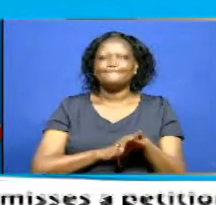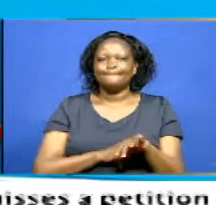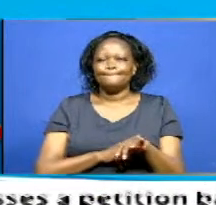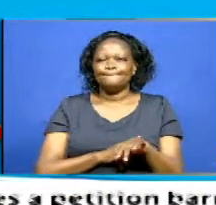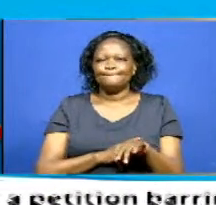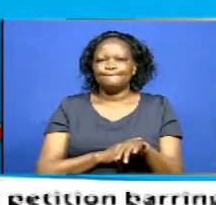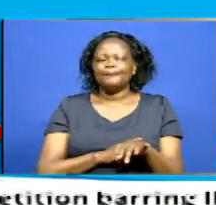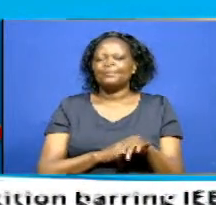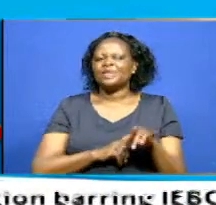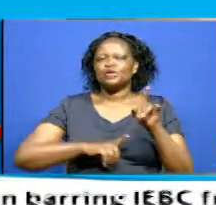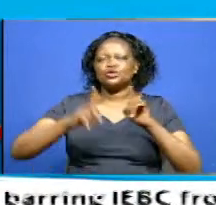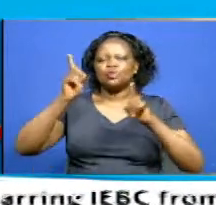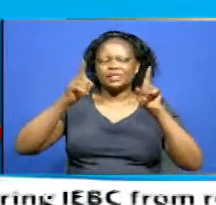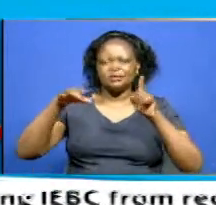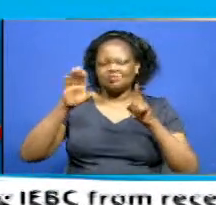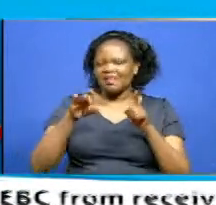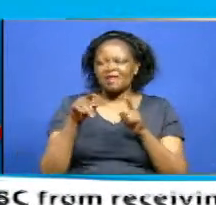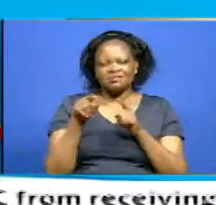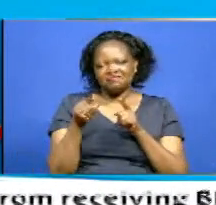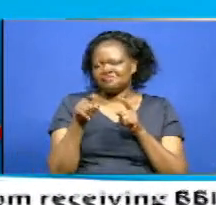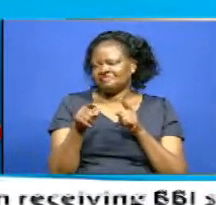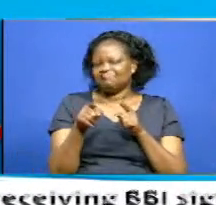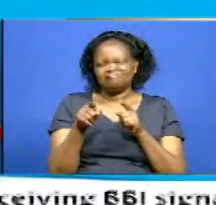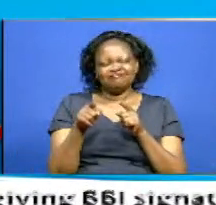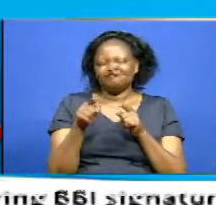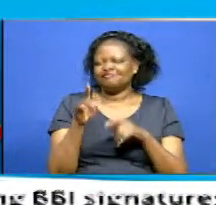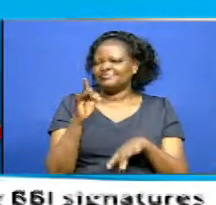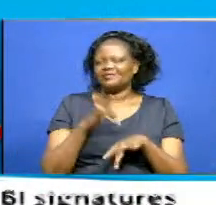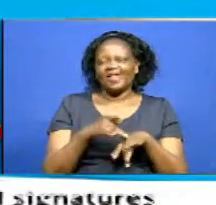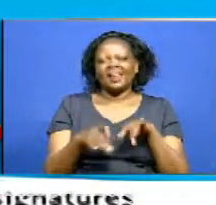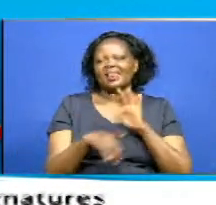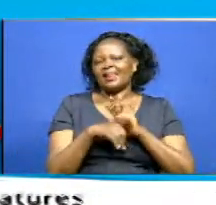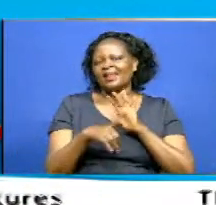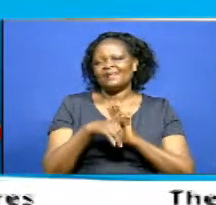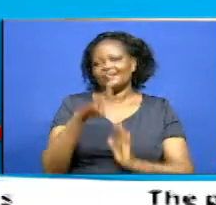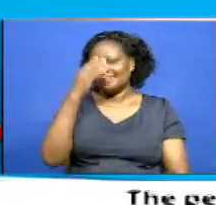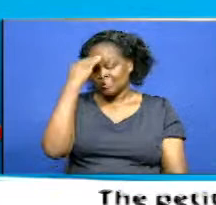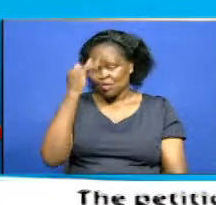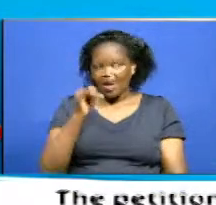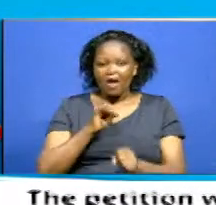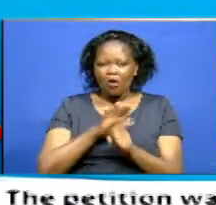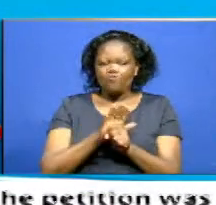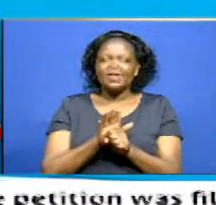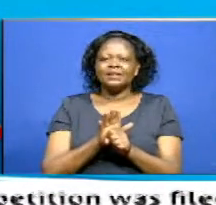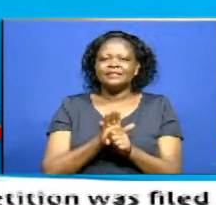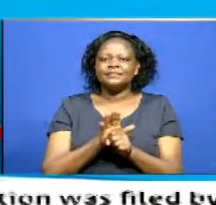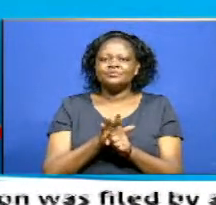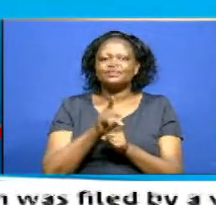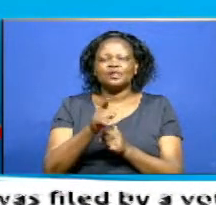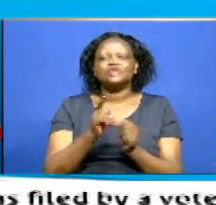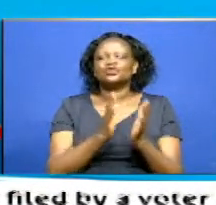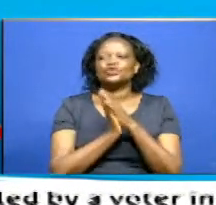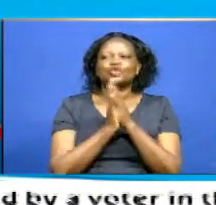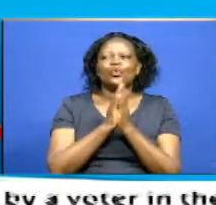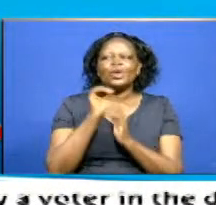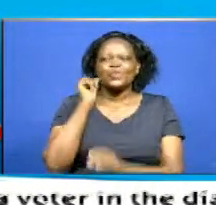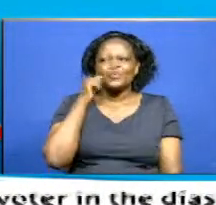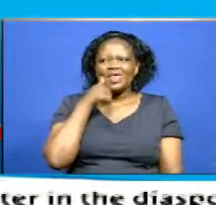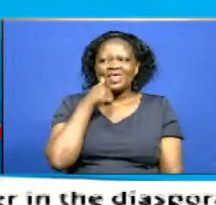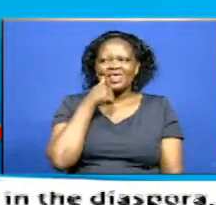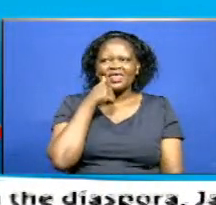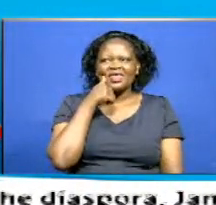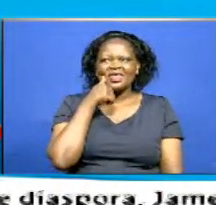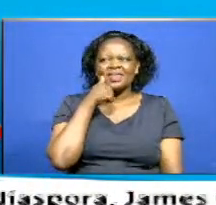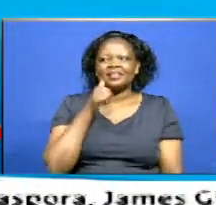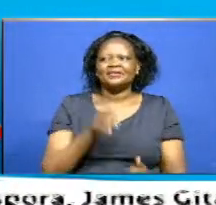the tourism industry has taken a major hit because of COVID-19. It will be an interesting